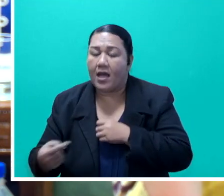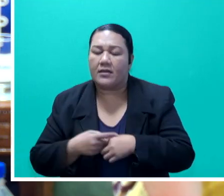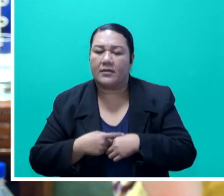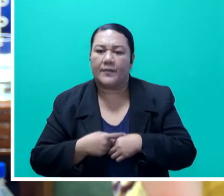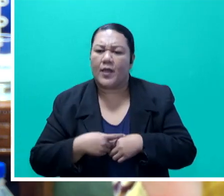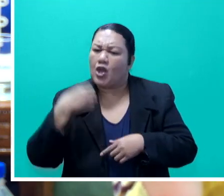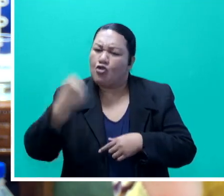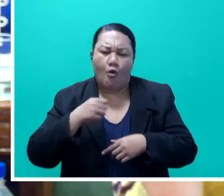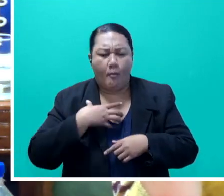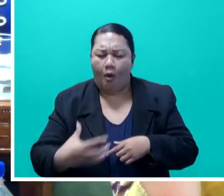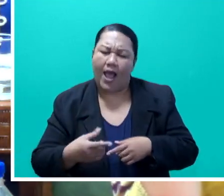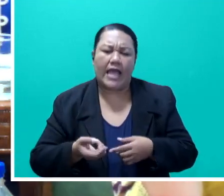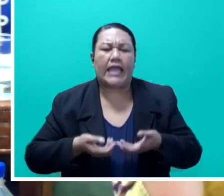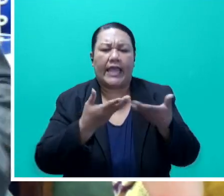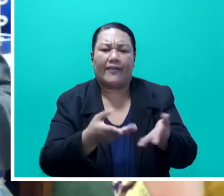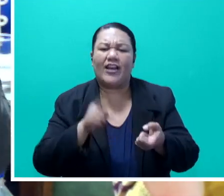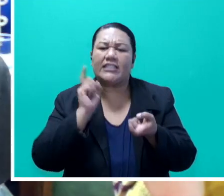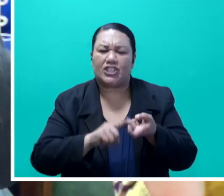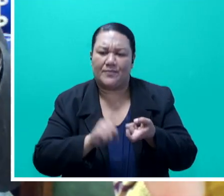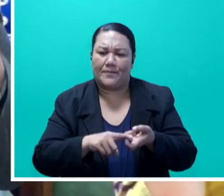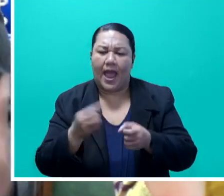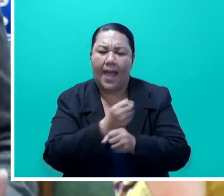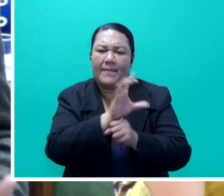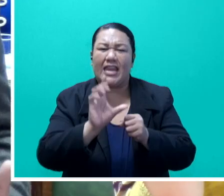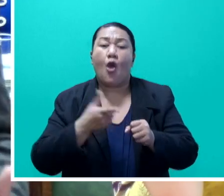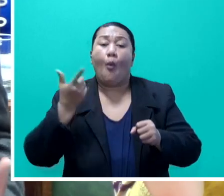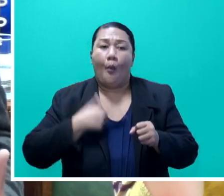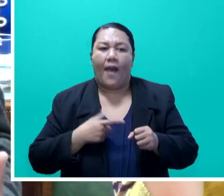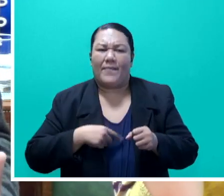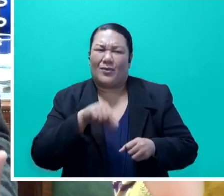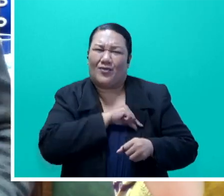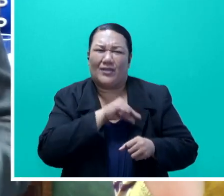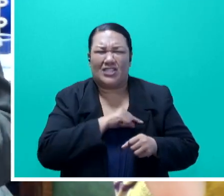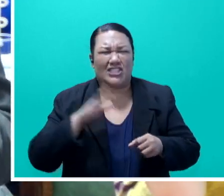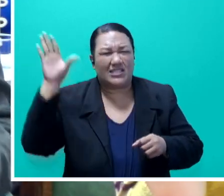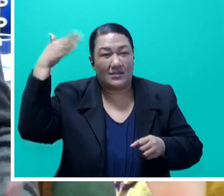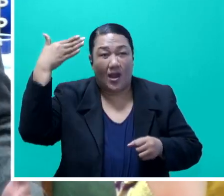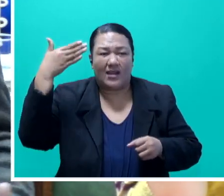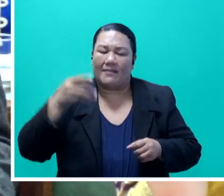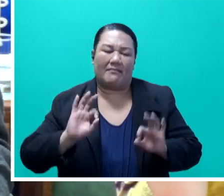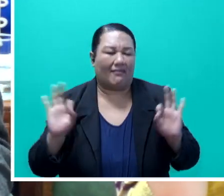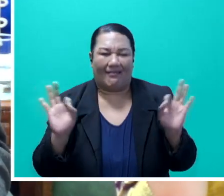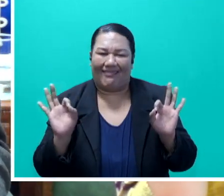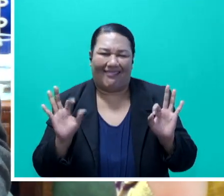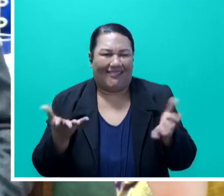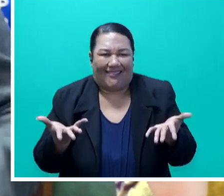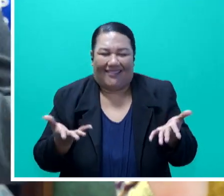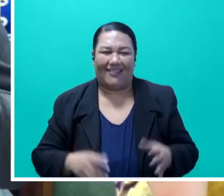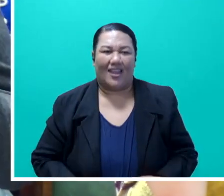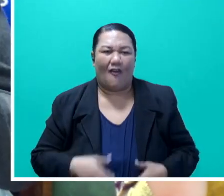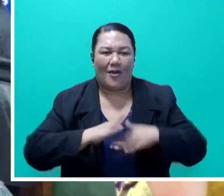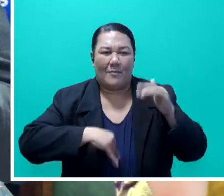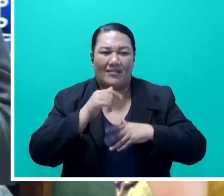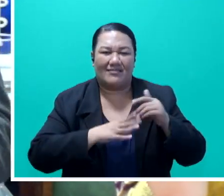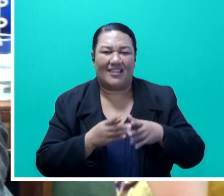the cheapest company, because they may not have a good outcome as far as the quality of the construction is concerned,